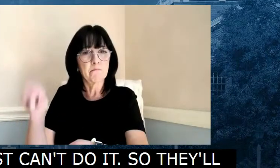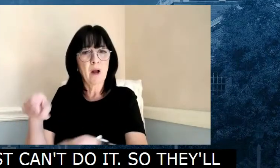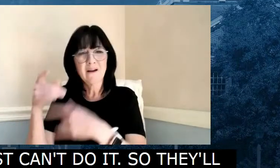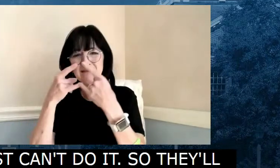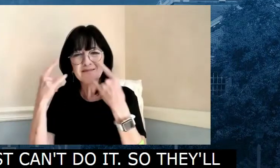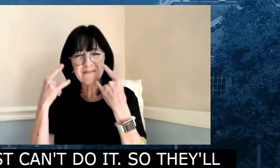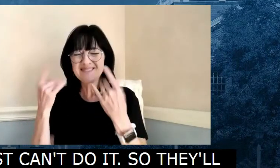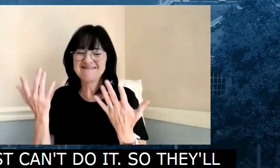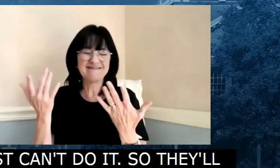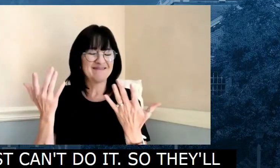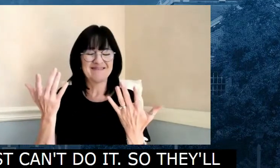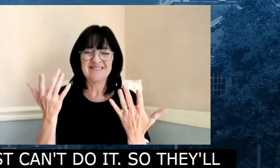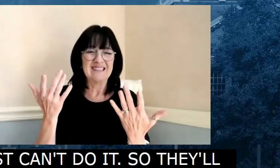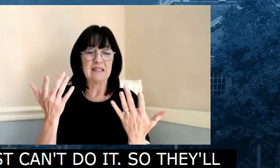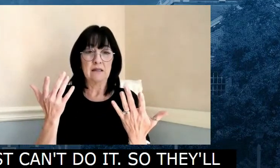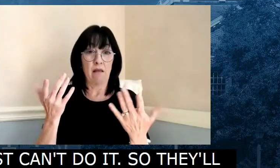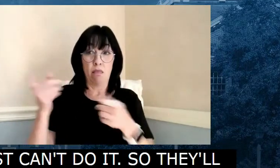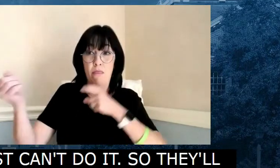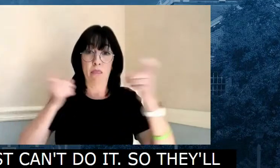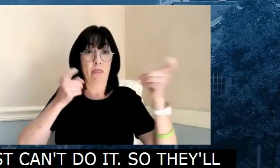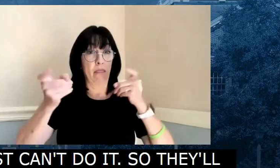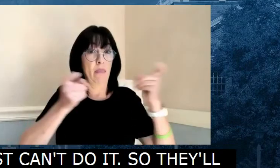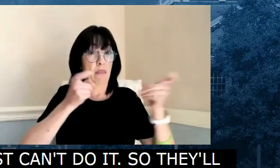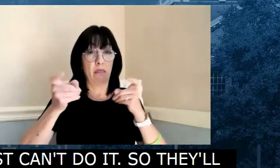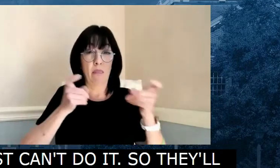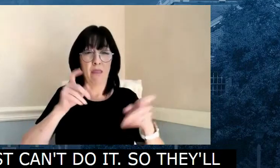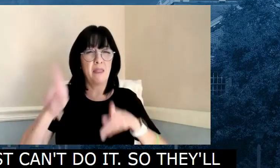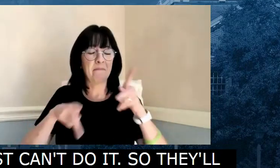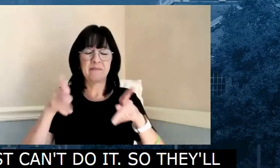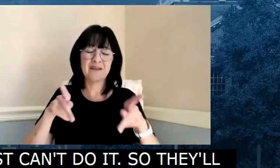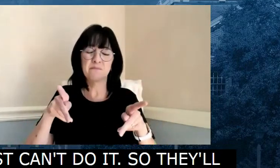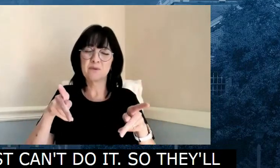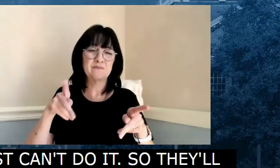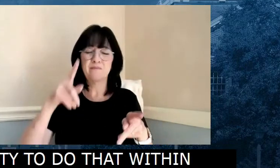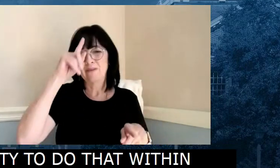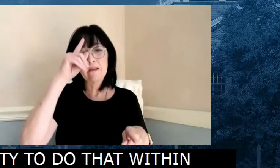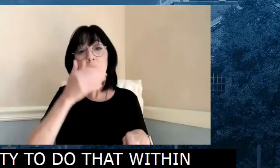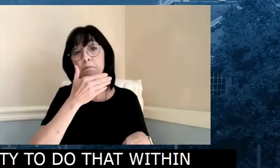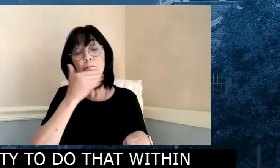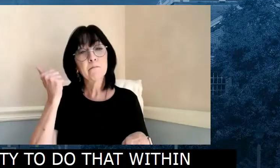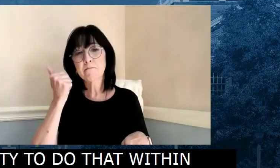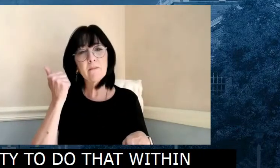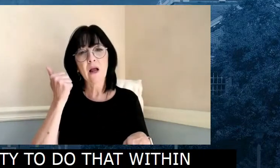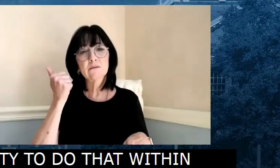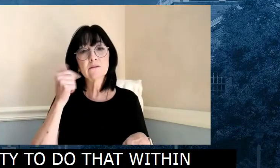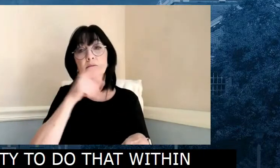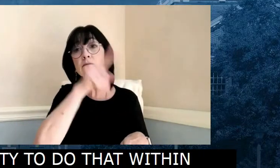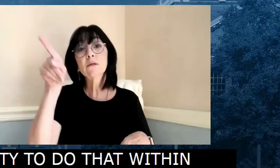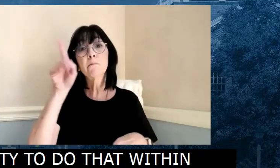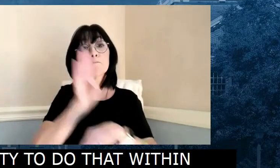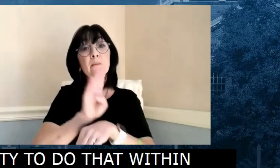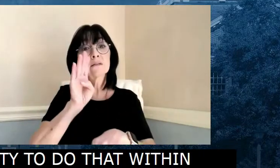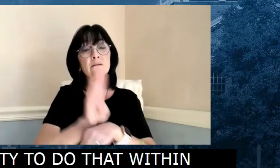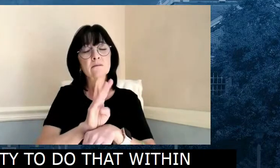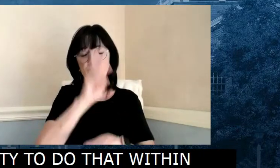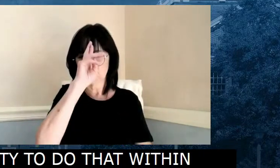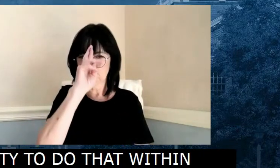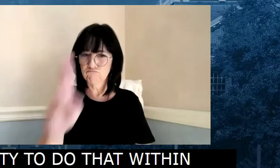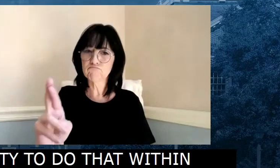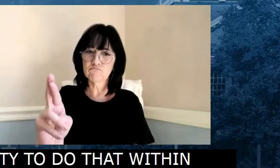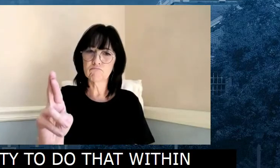within their establishments. I hope everybody respects decisions that businessmen make. We're respecting